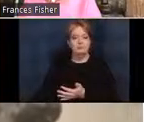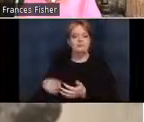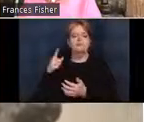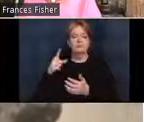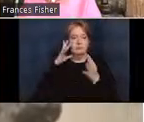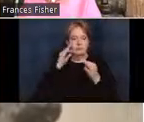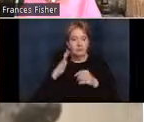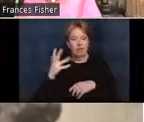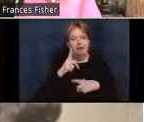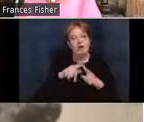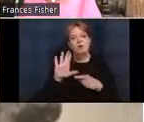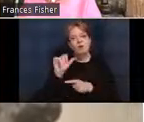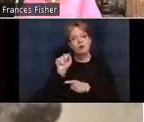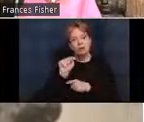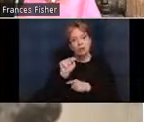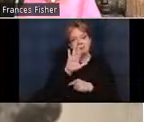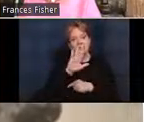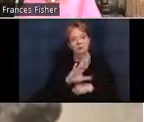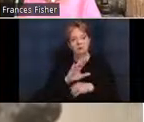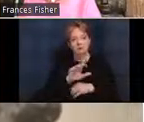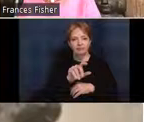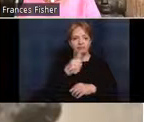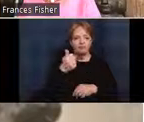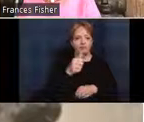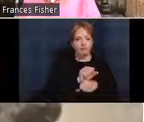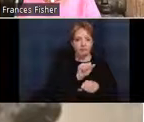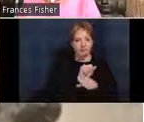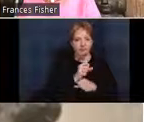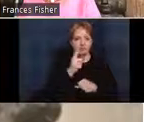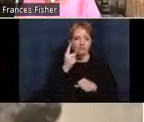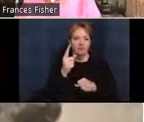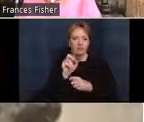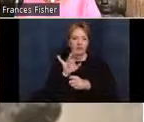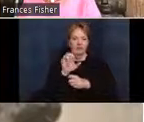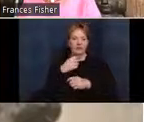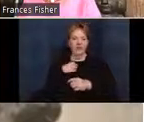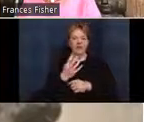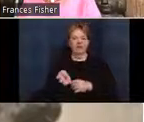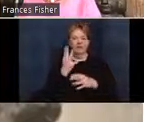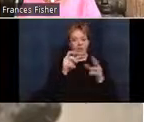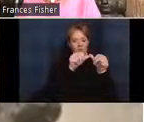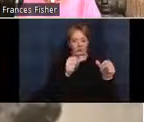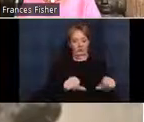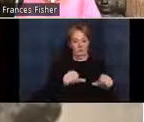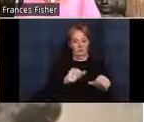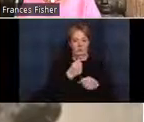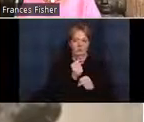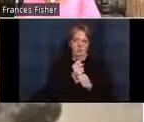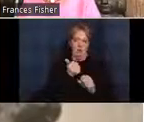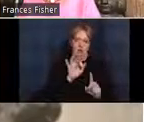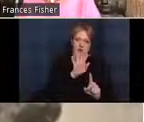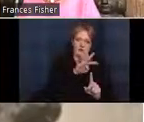her modeled work before, including a major series called Casualties, with four bronze sculptures produced between 1944 and